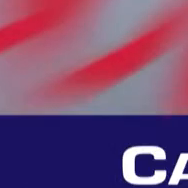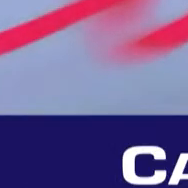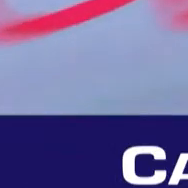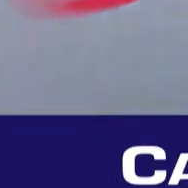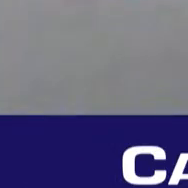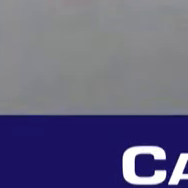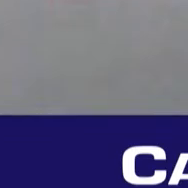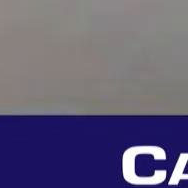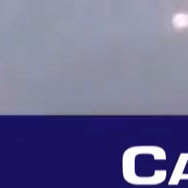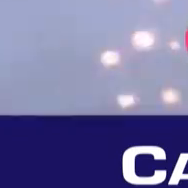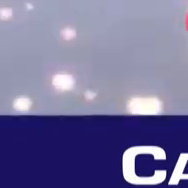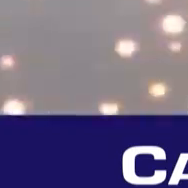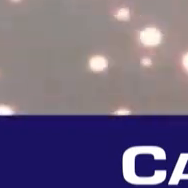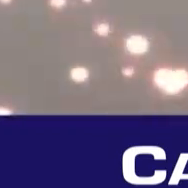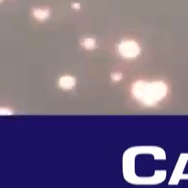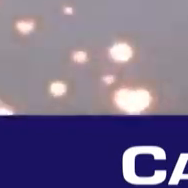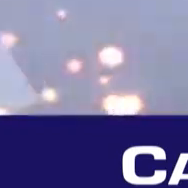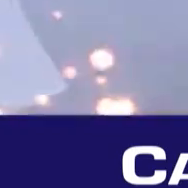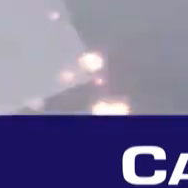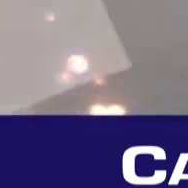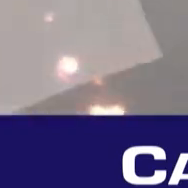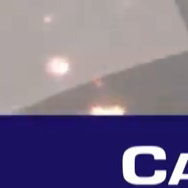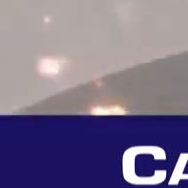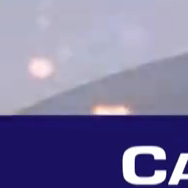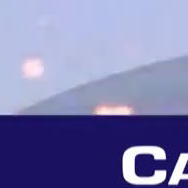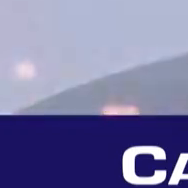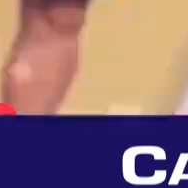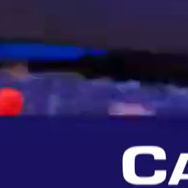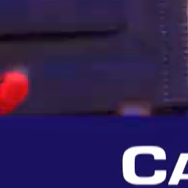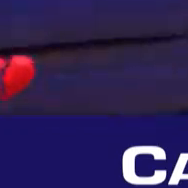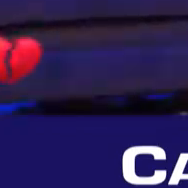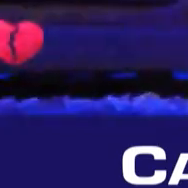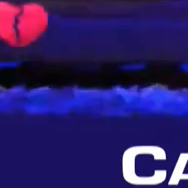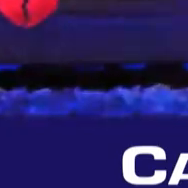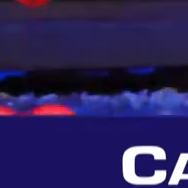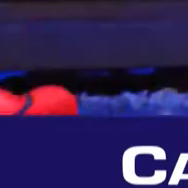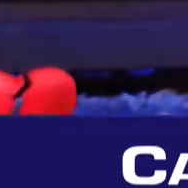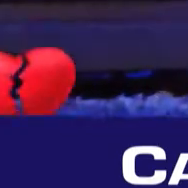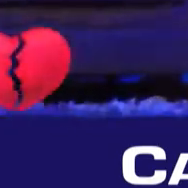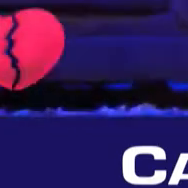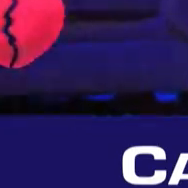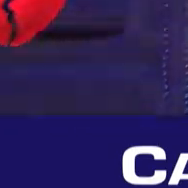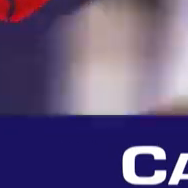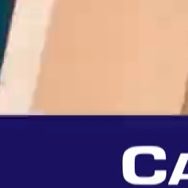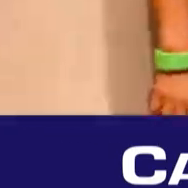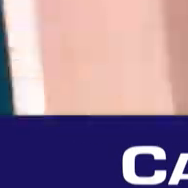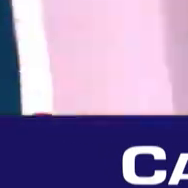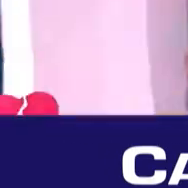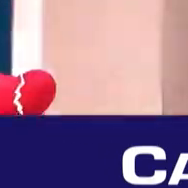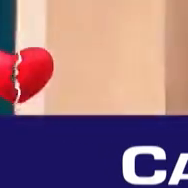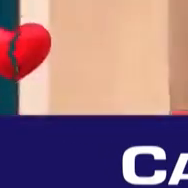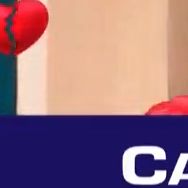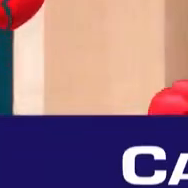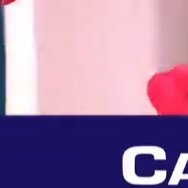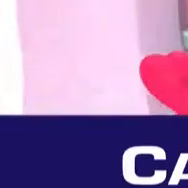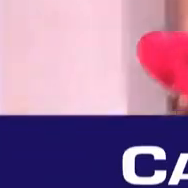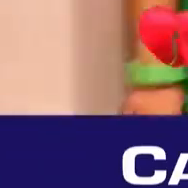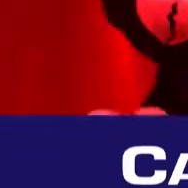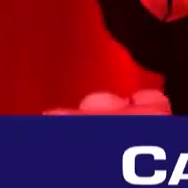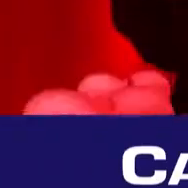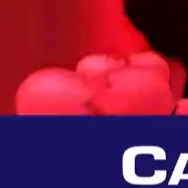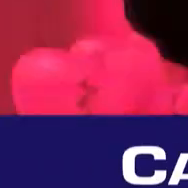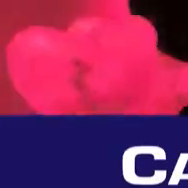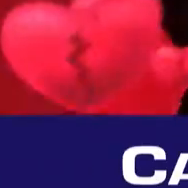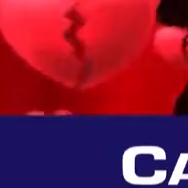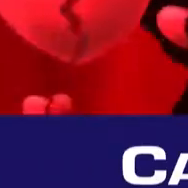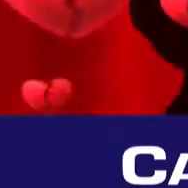Love is a Walk is back by public demand. The hit comedy by RSRR Productions is back at Queen's Hall. It's